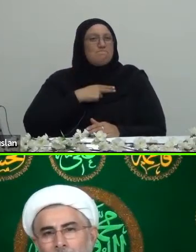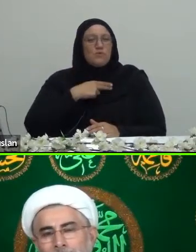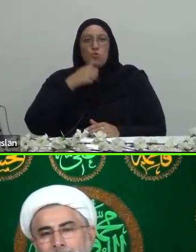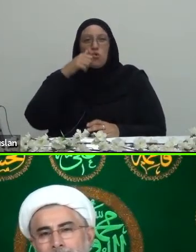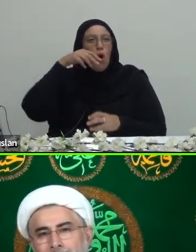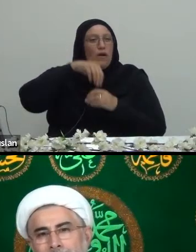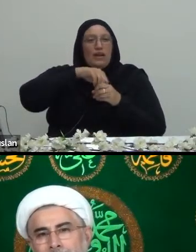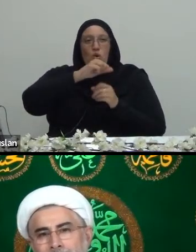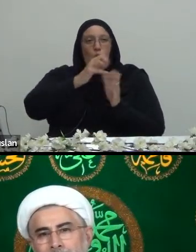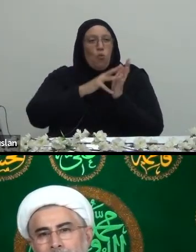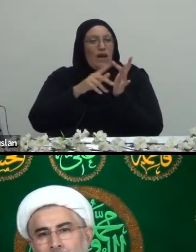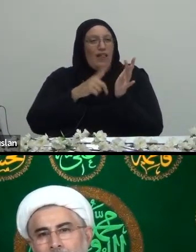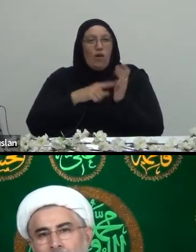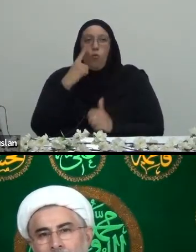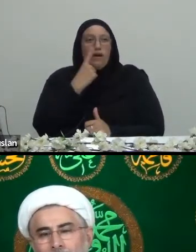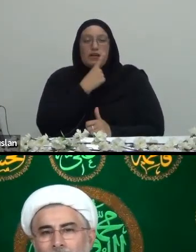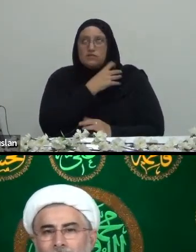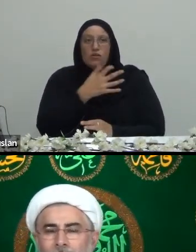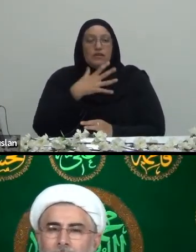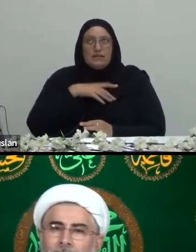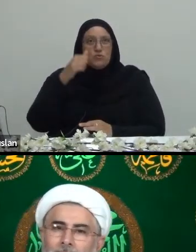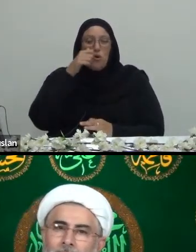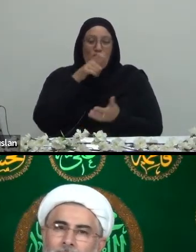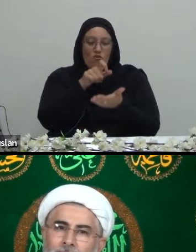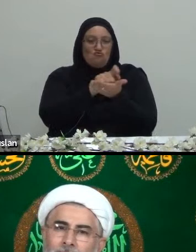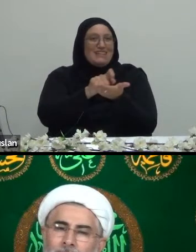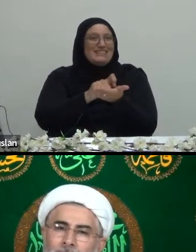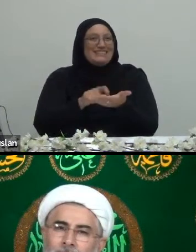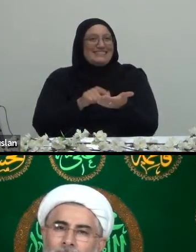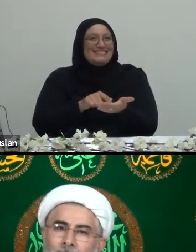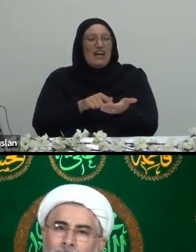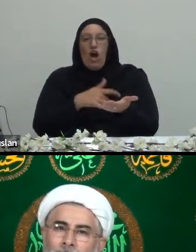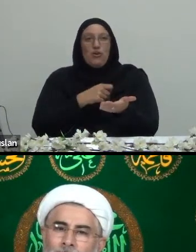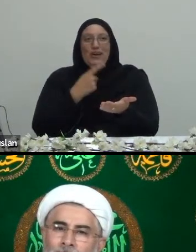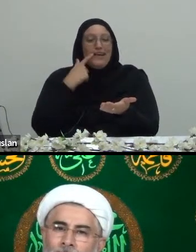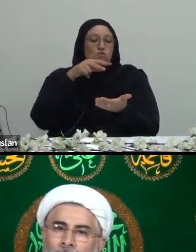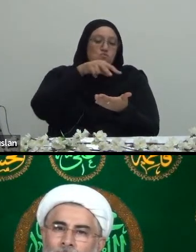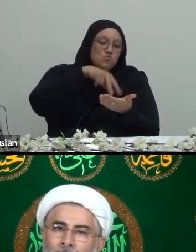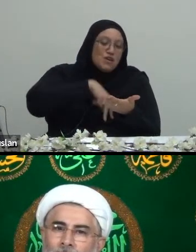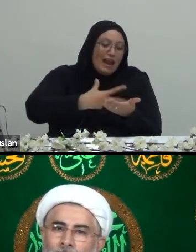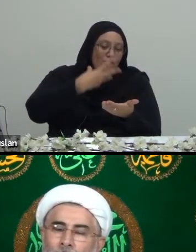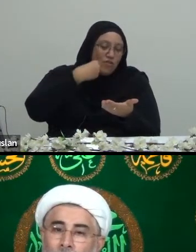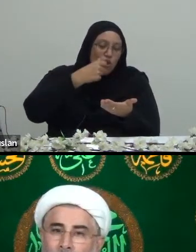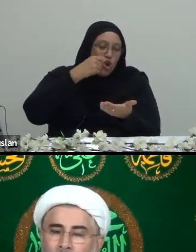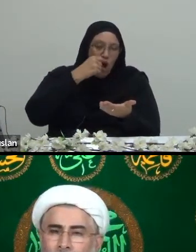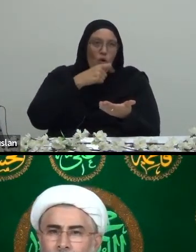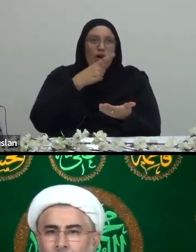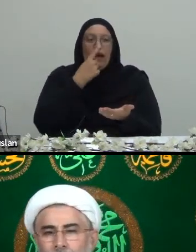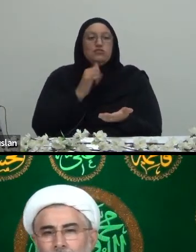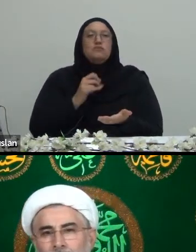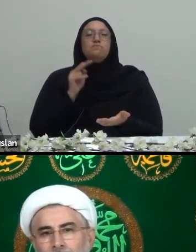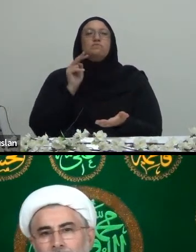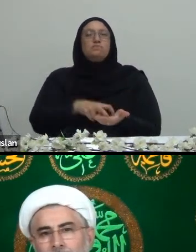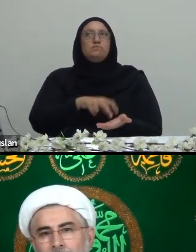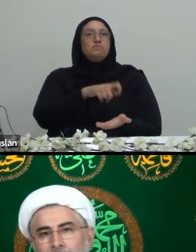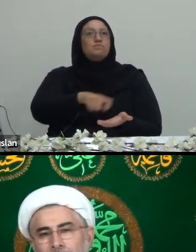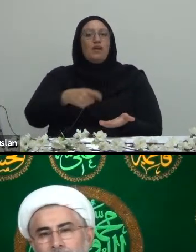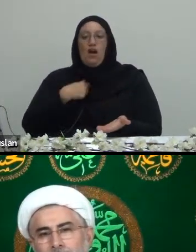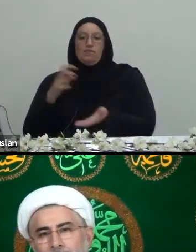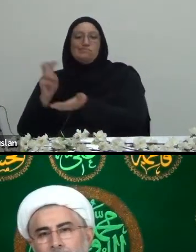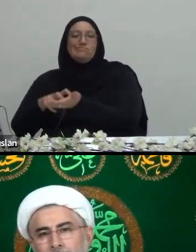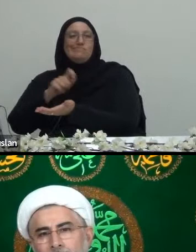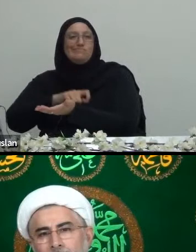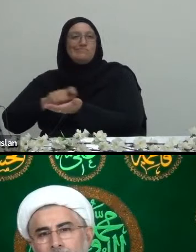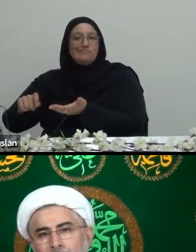will. Ahsan, Sheikh. There is a follow-up question, which I'll get to in a second, but Sheikh, you've mentioned that a will can